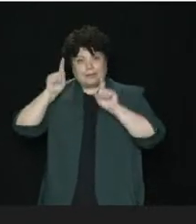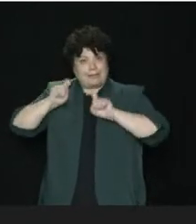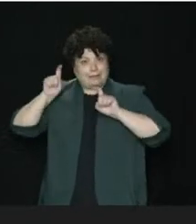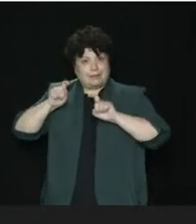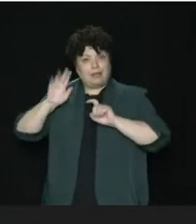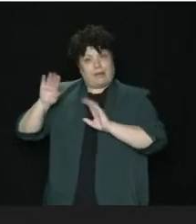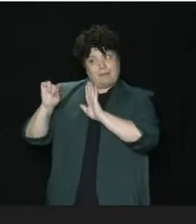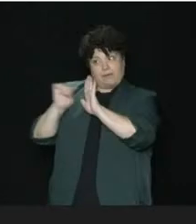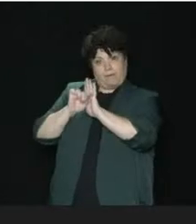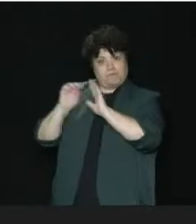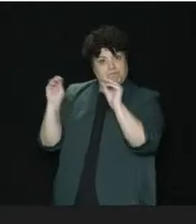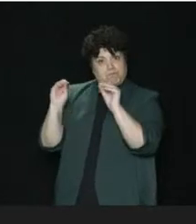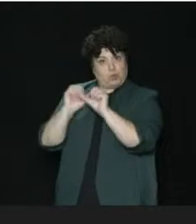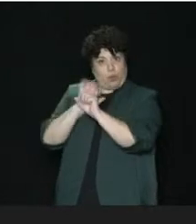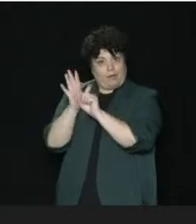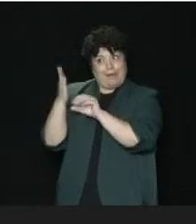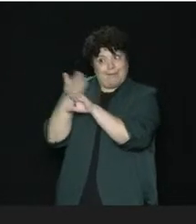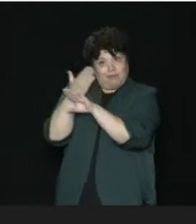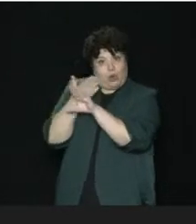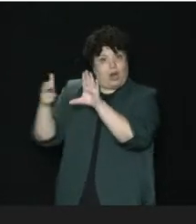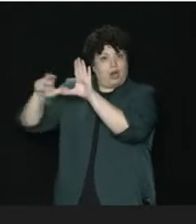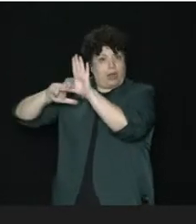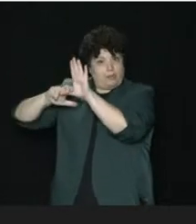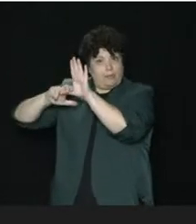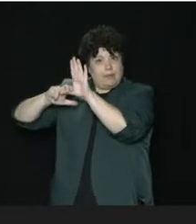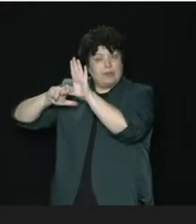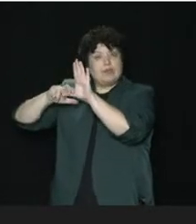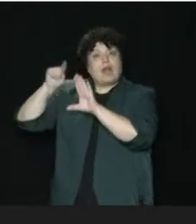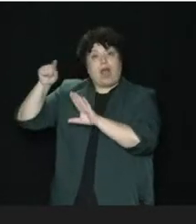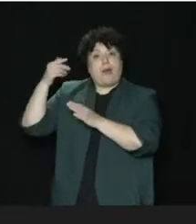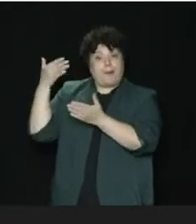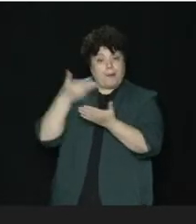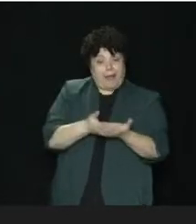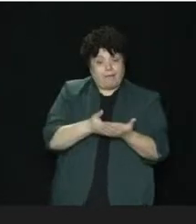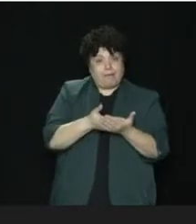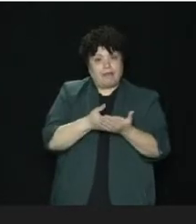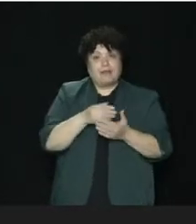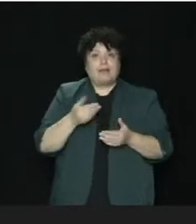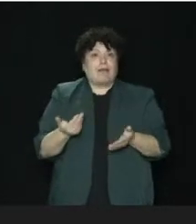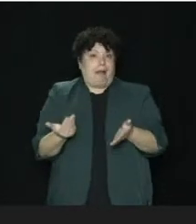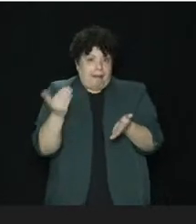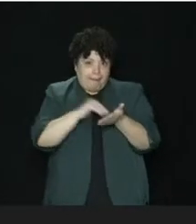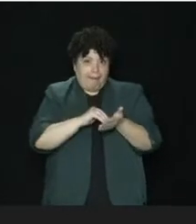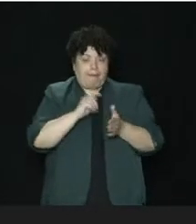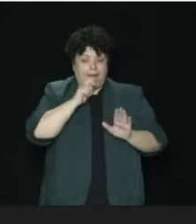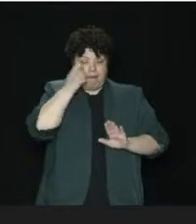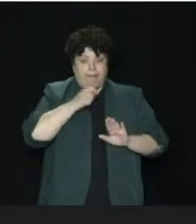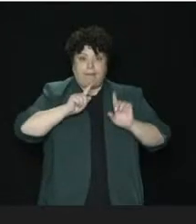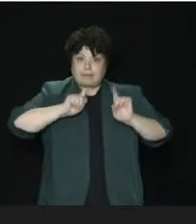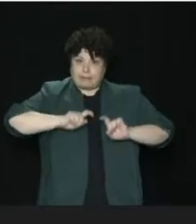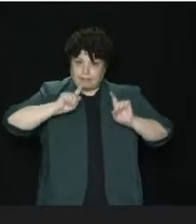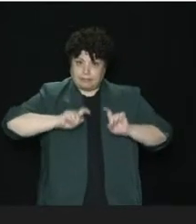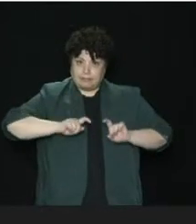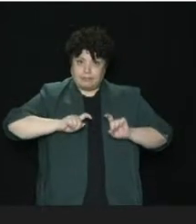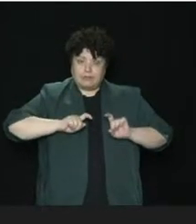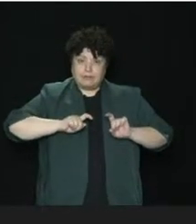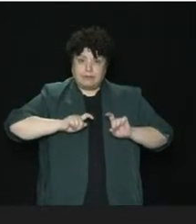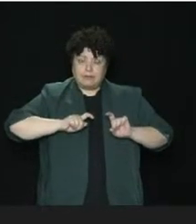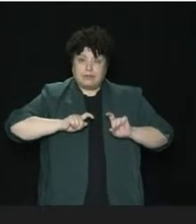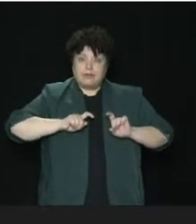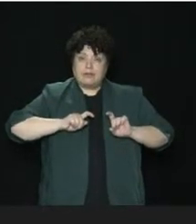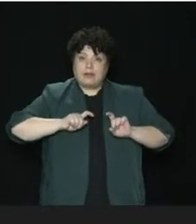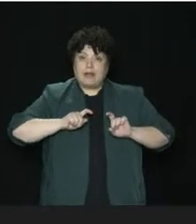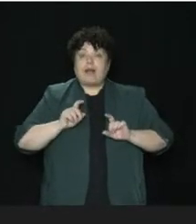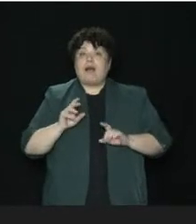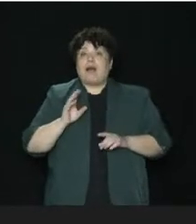plane to demonstrate that they're negative upon arrival. They have to be tested upon arrival as well, and then